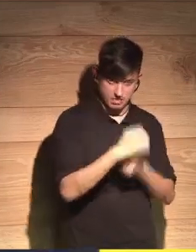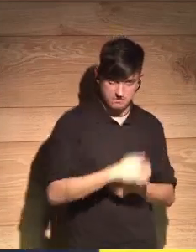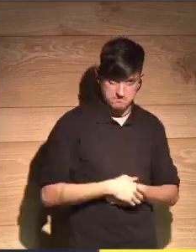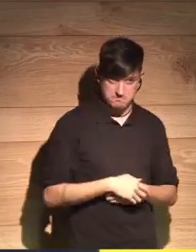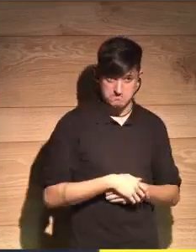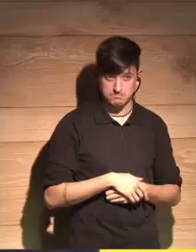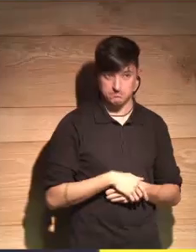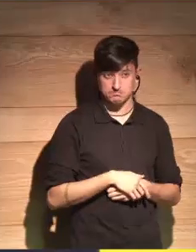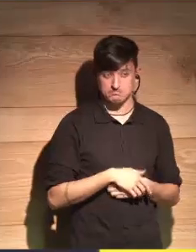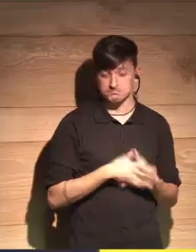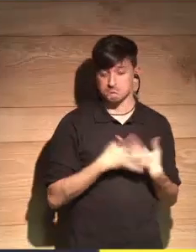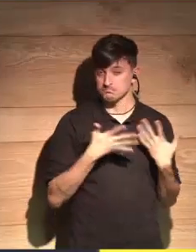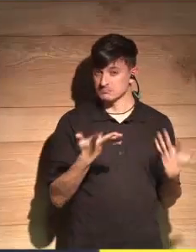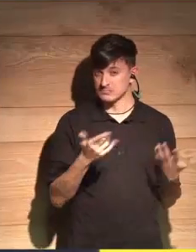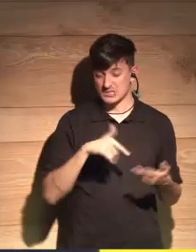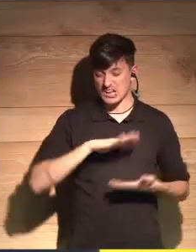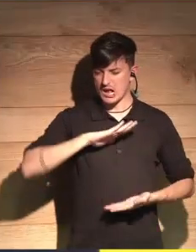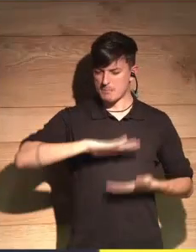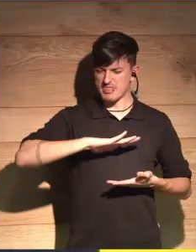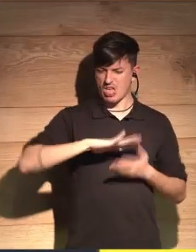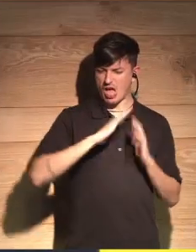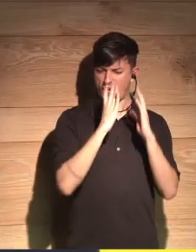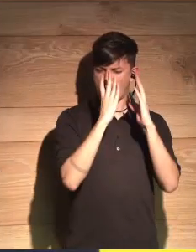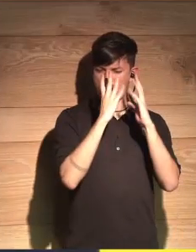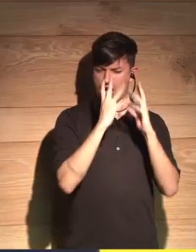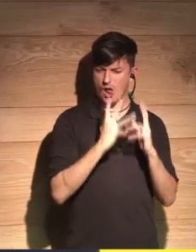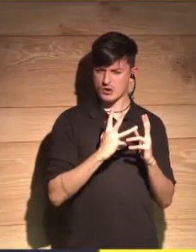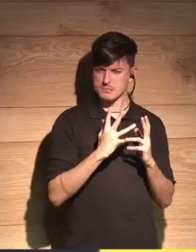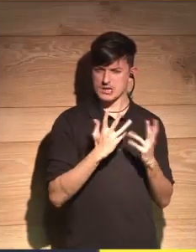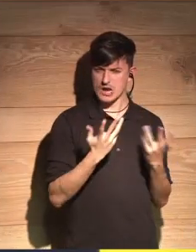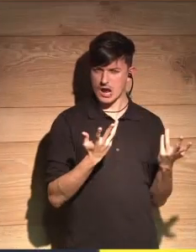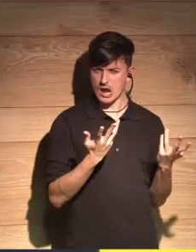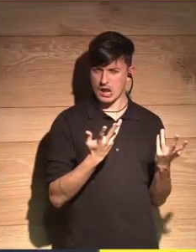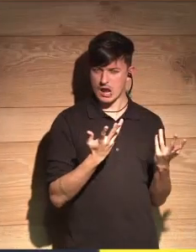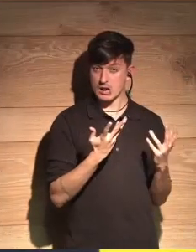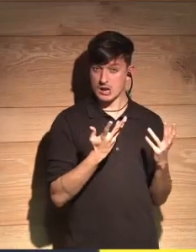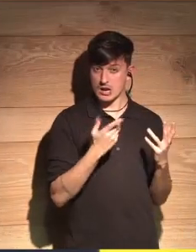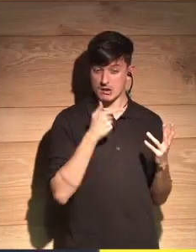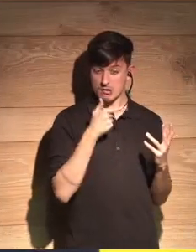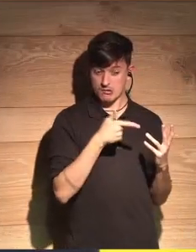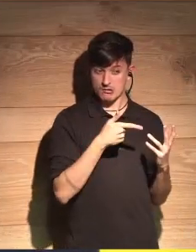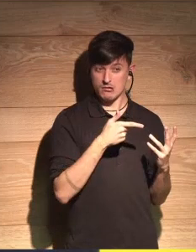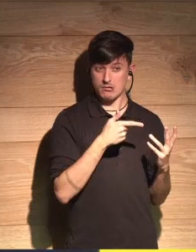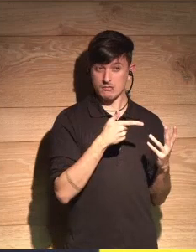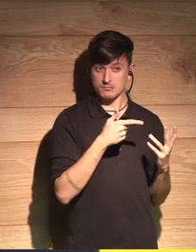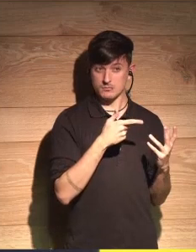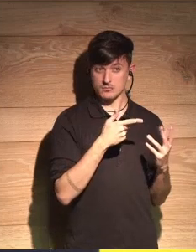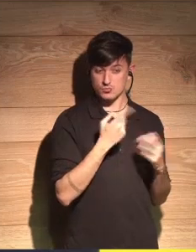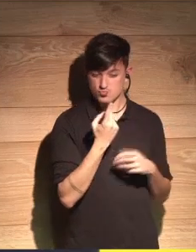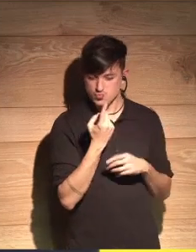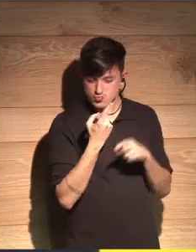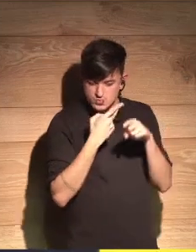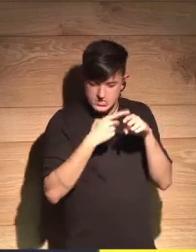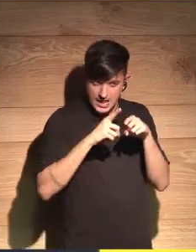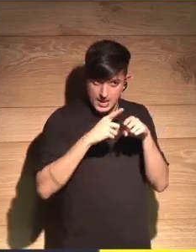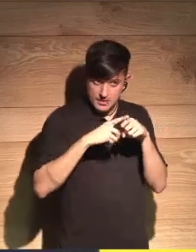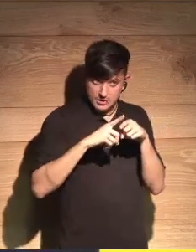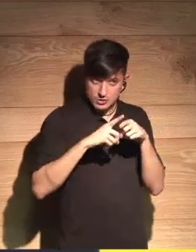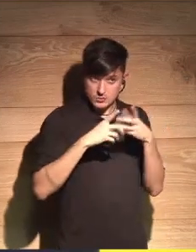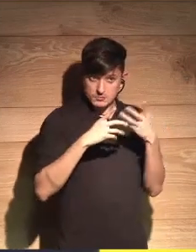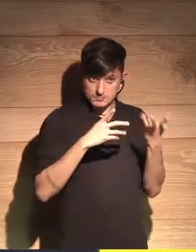high finances, this algorithm mathematics or capacity has led, well, one